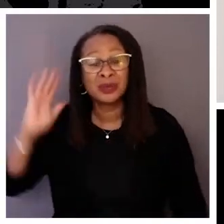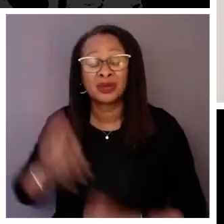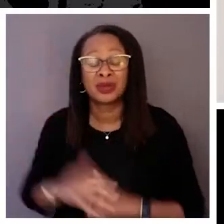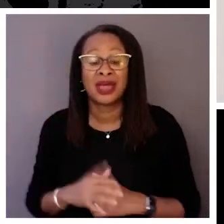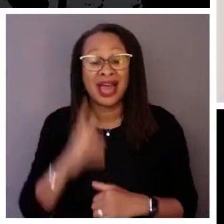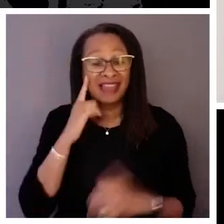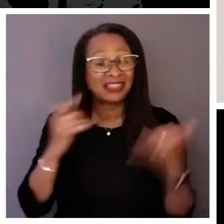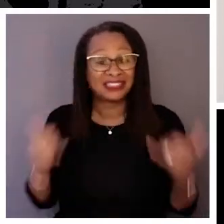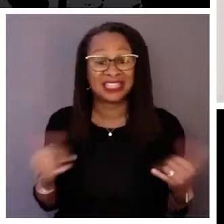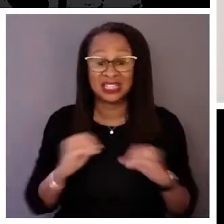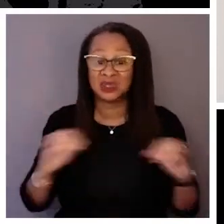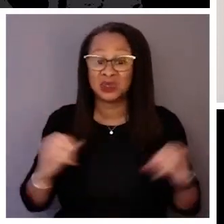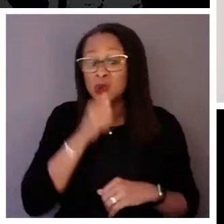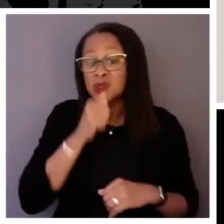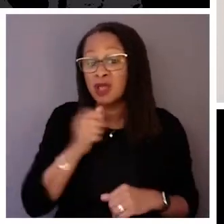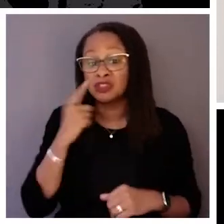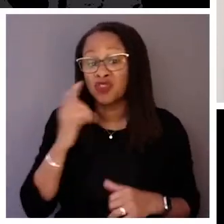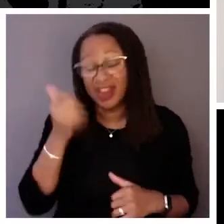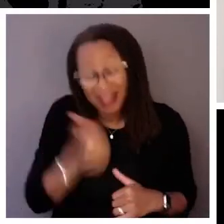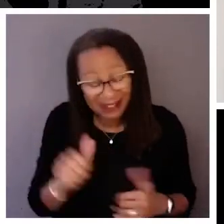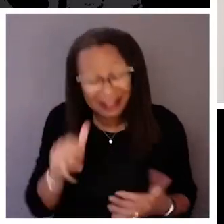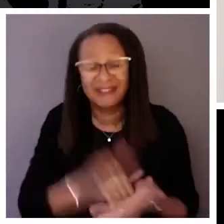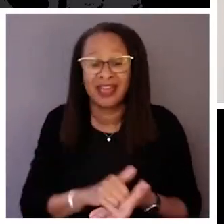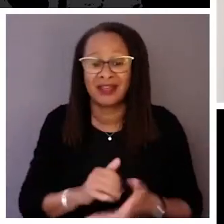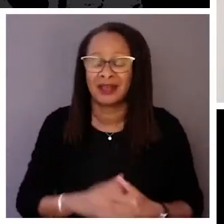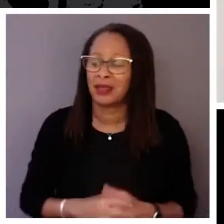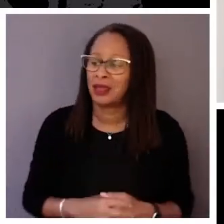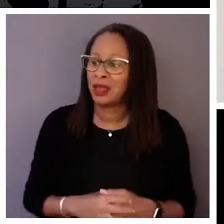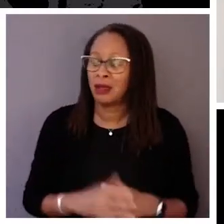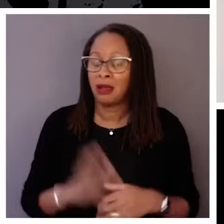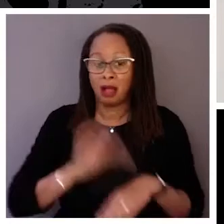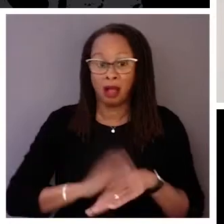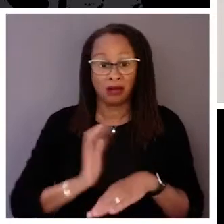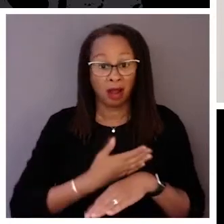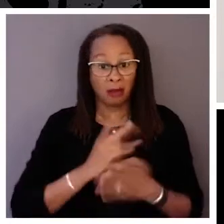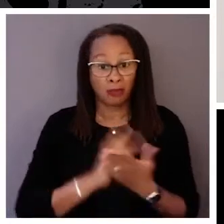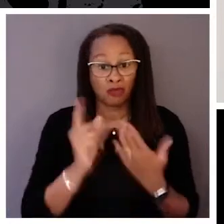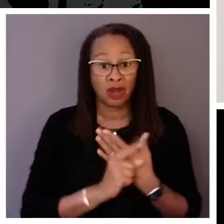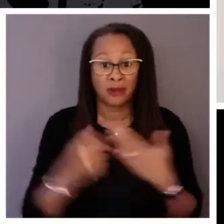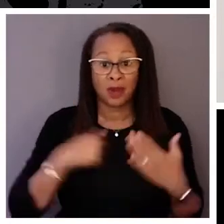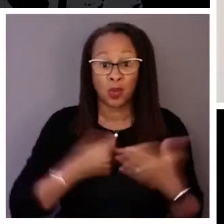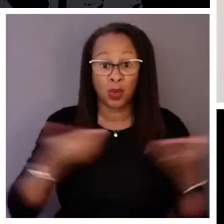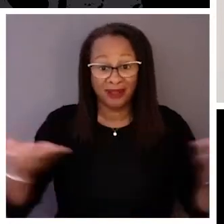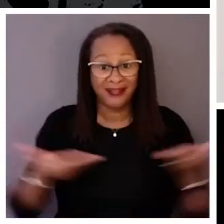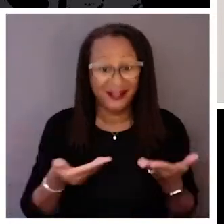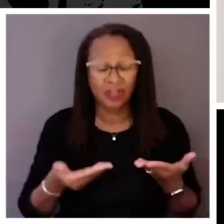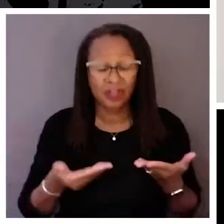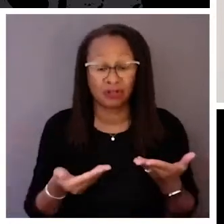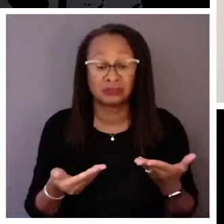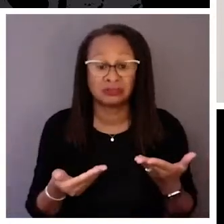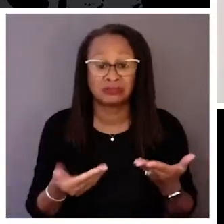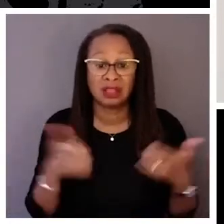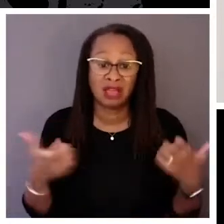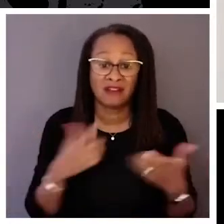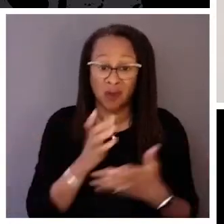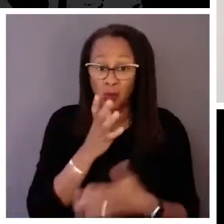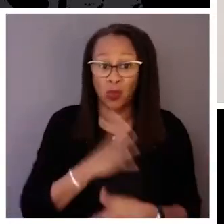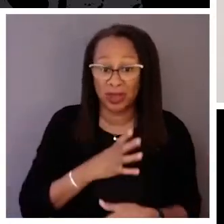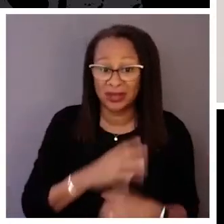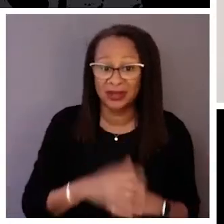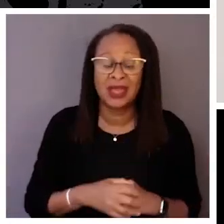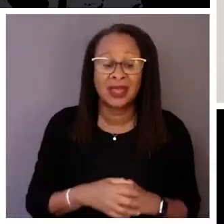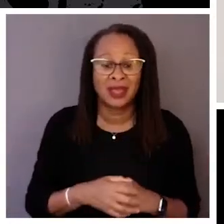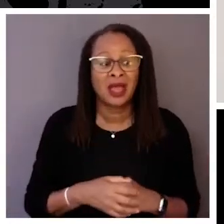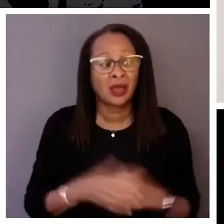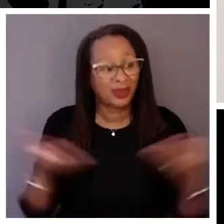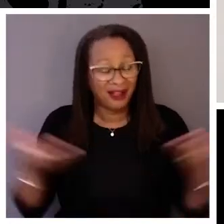I think today there's no tolerance for any of that. And on our show, we hire lots of women. We